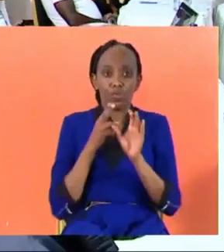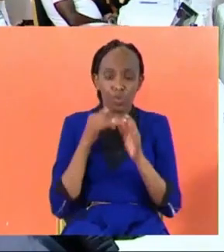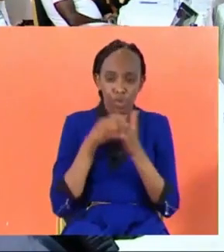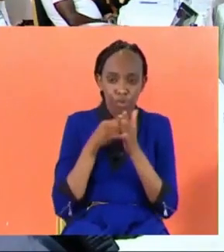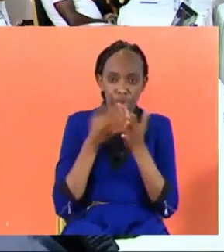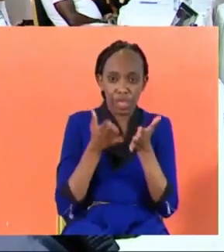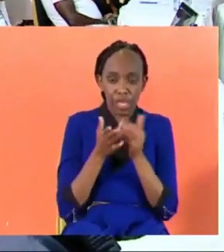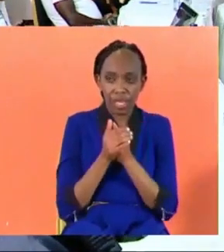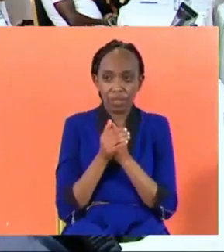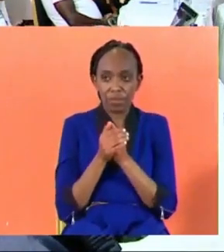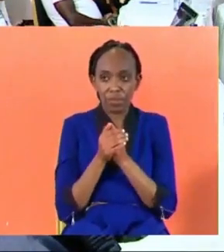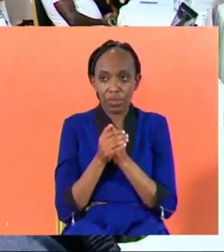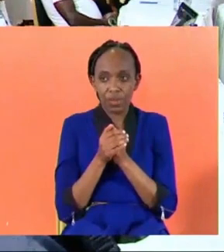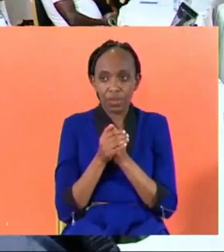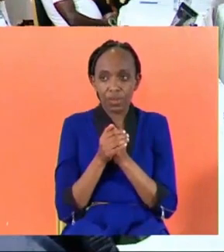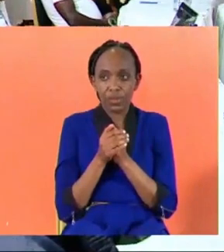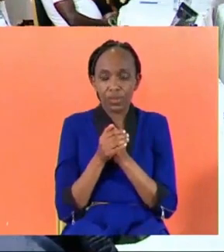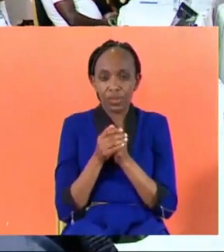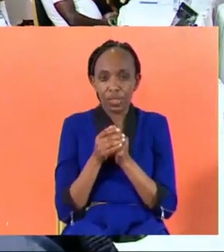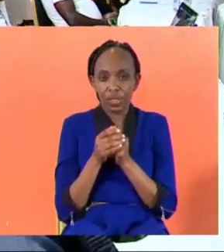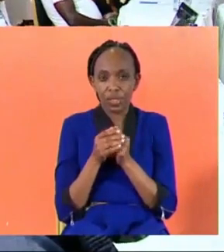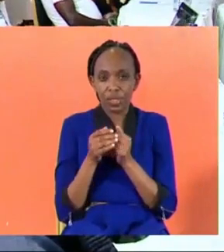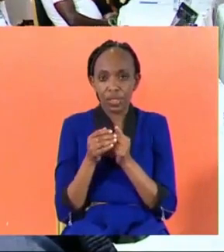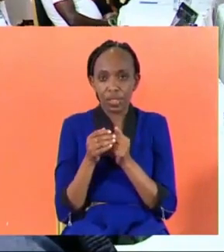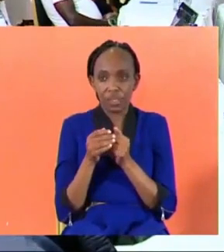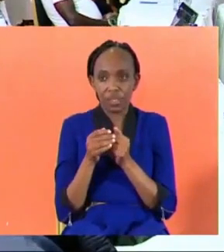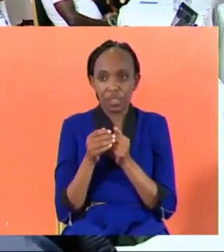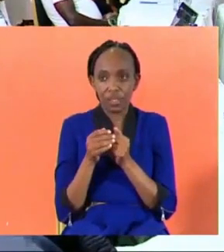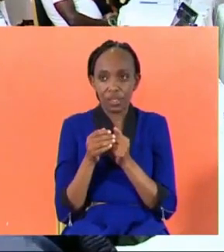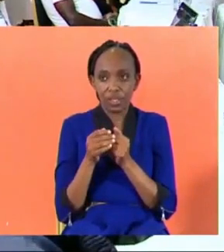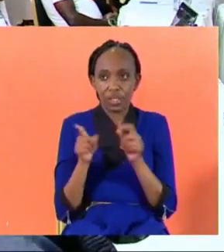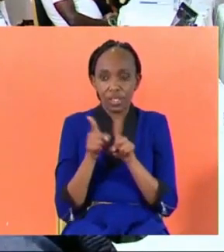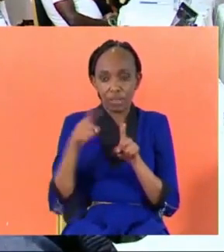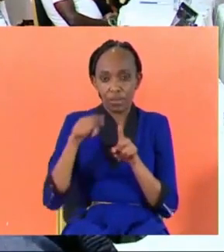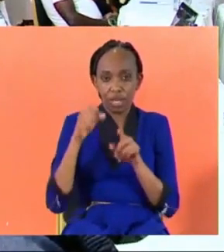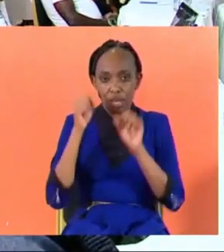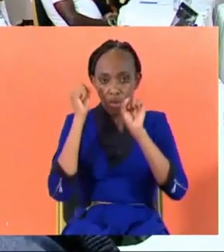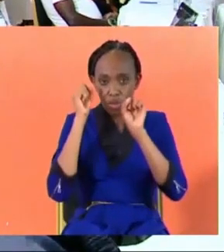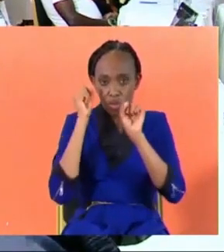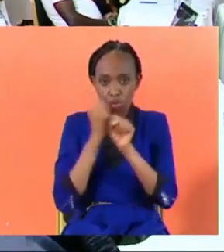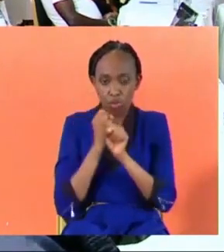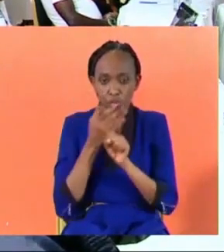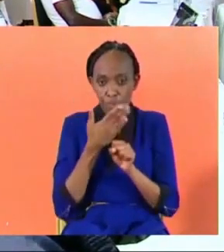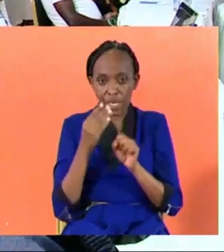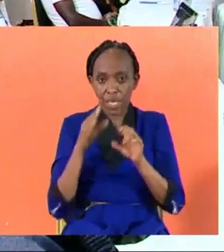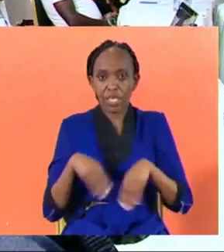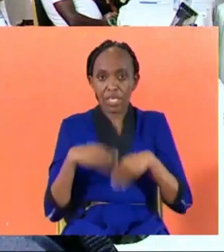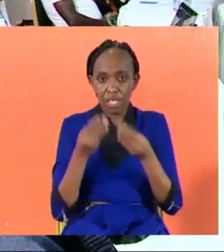is quite good. They have learned a lot, but we can also do much better in terms of giving